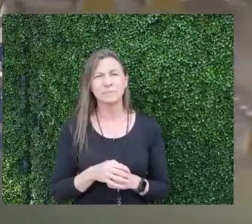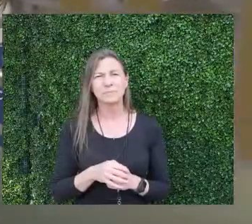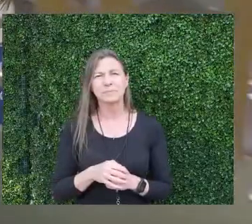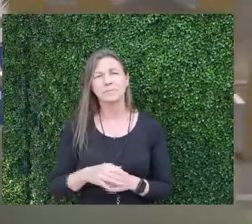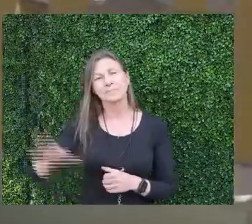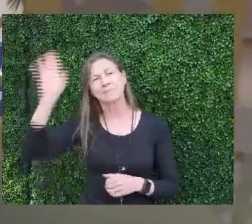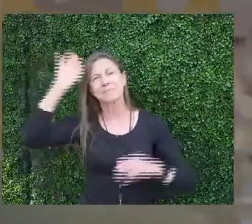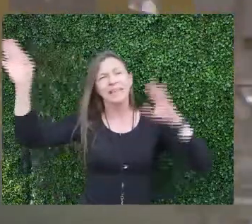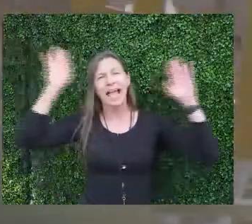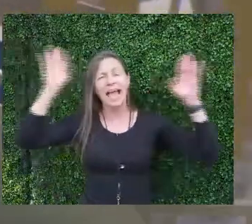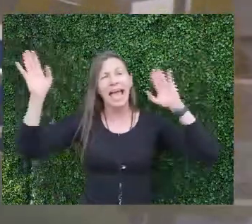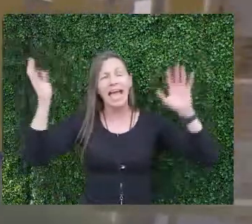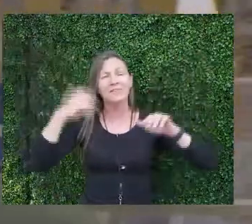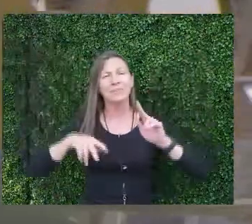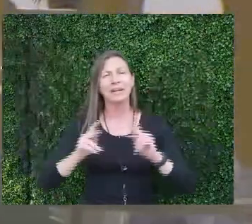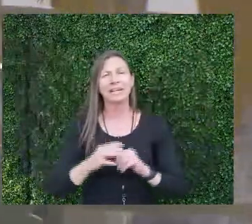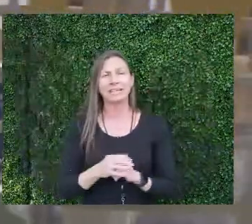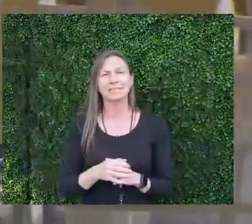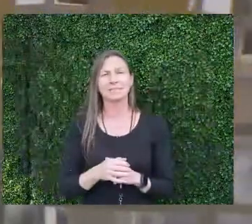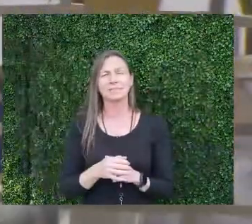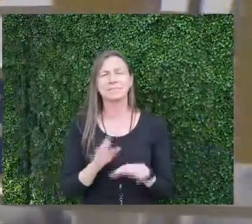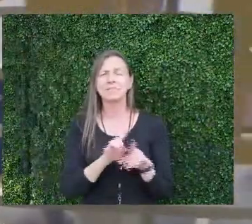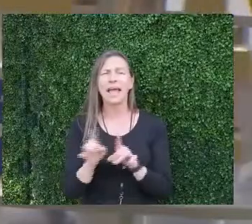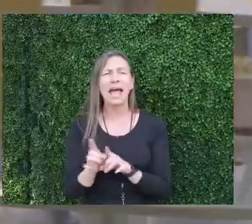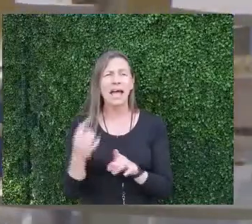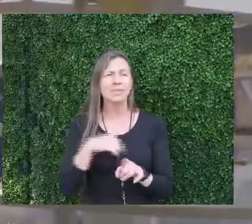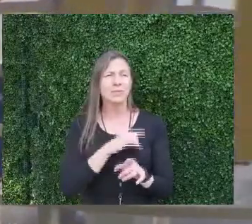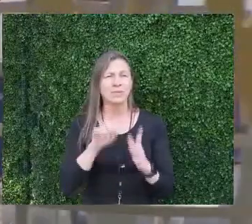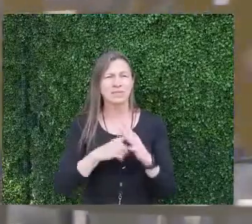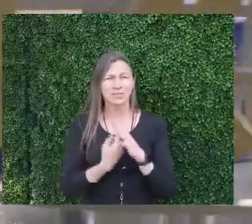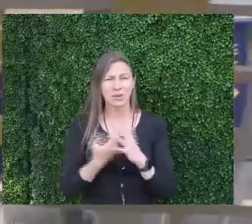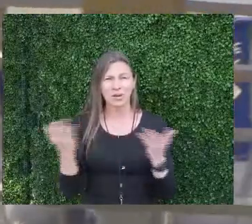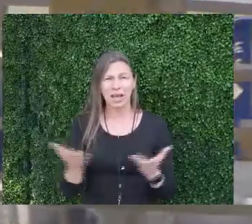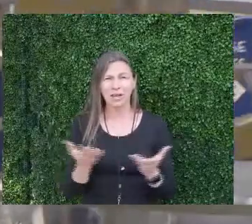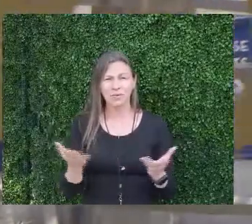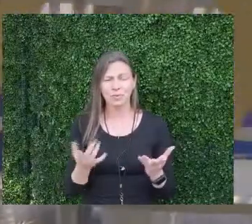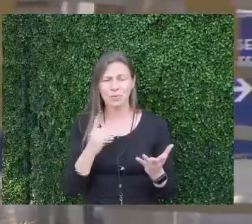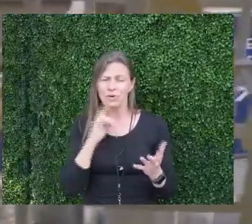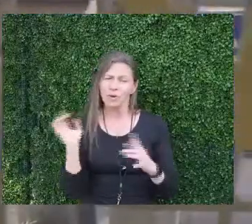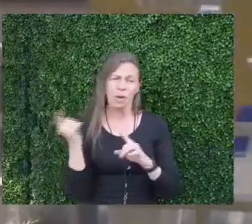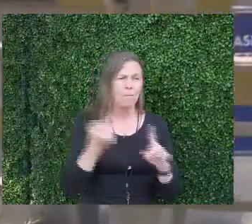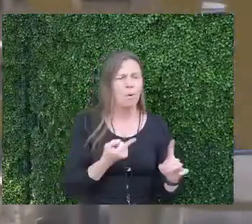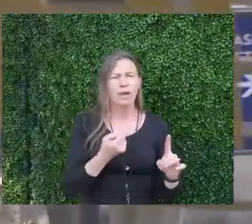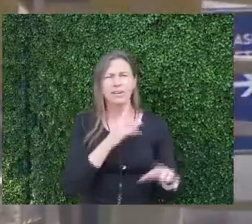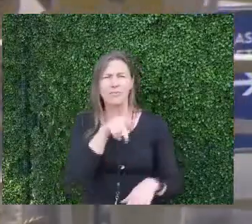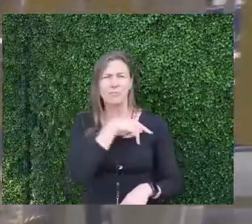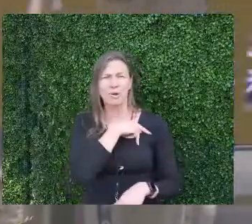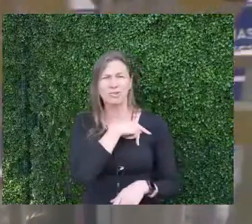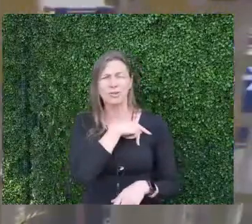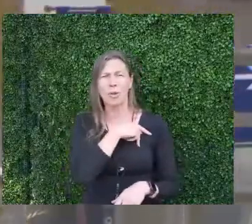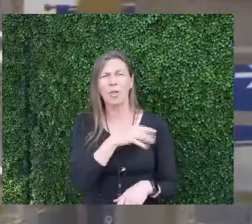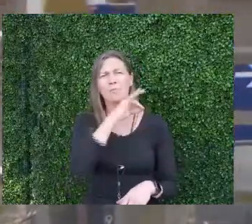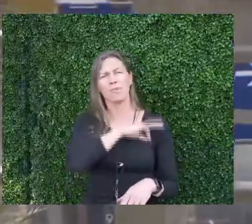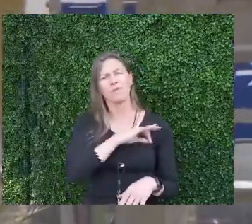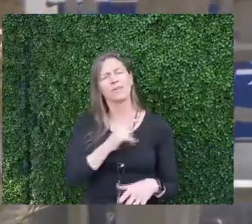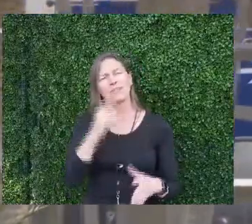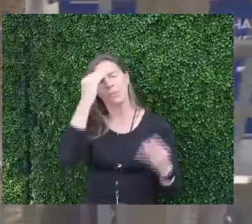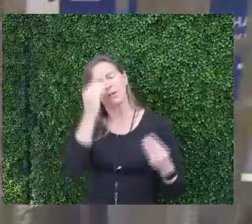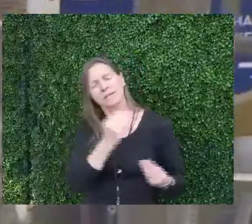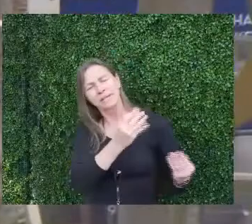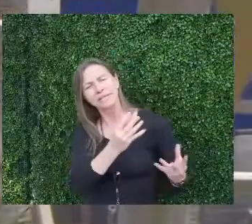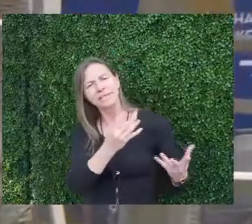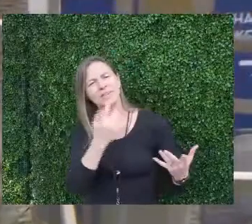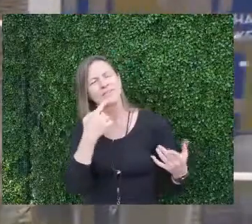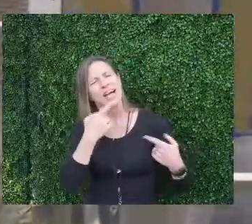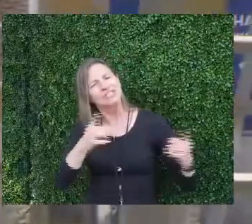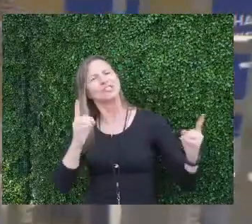Hey, everybody. As we start out in the Senate, we want to point a personal privilege, and I just want to give a shout out to our own